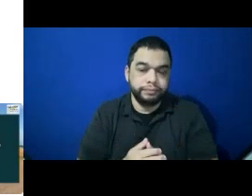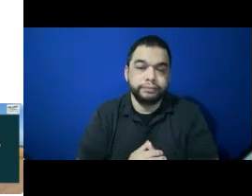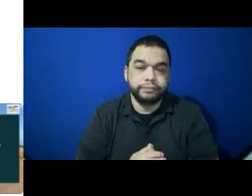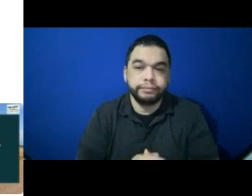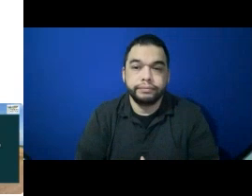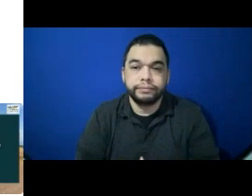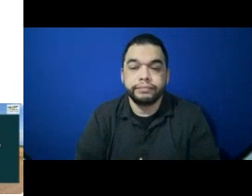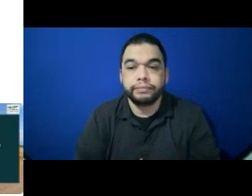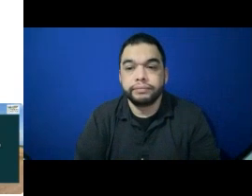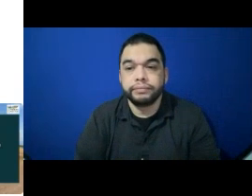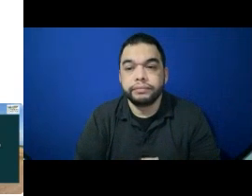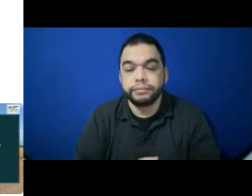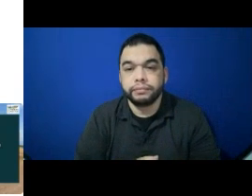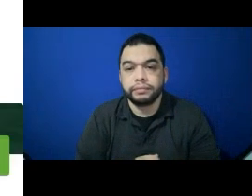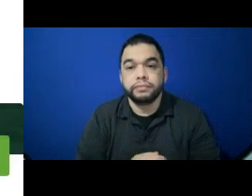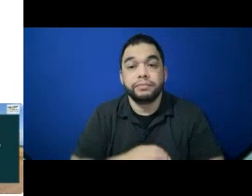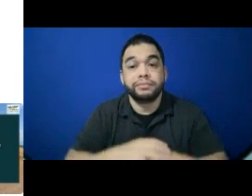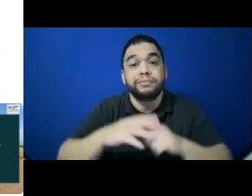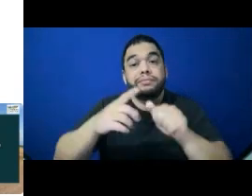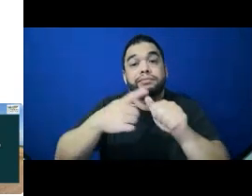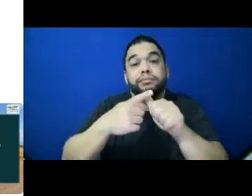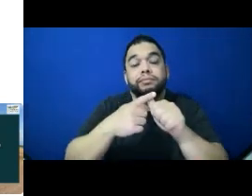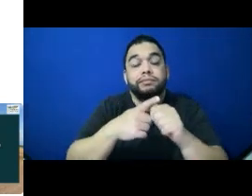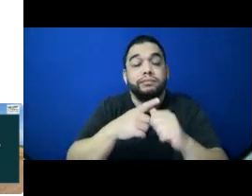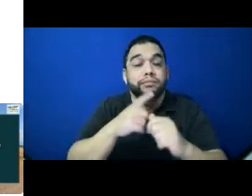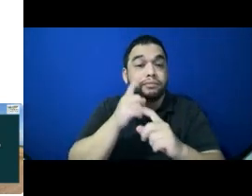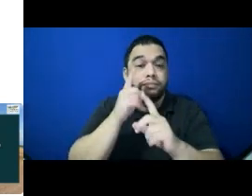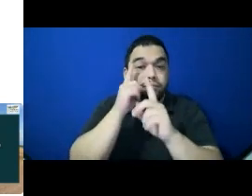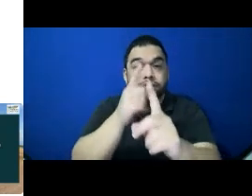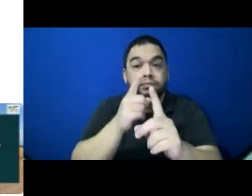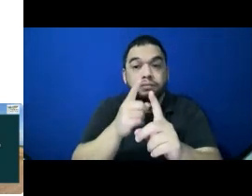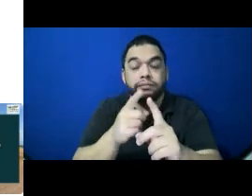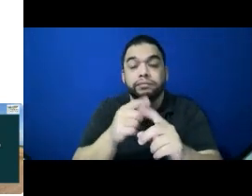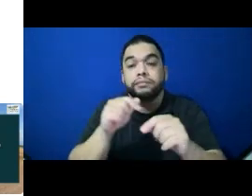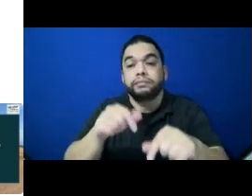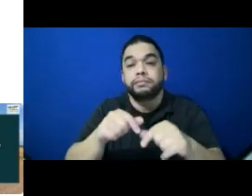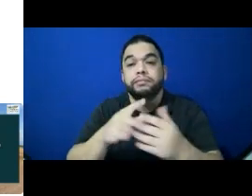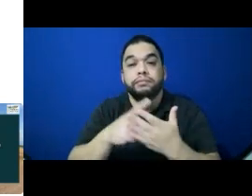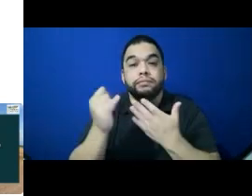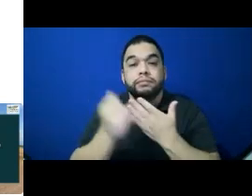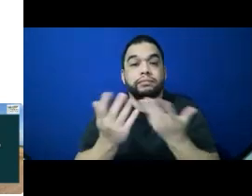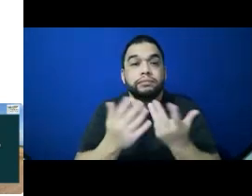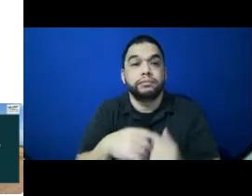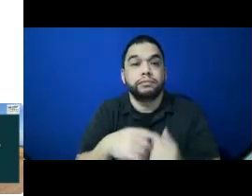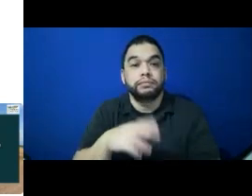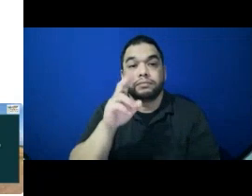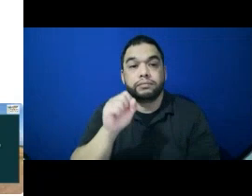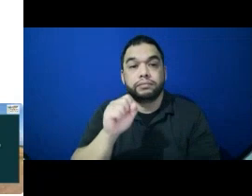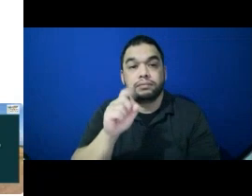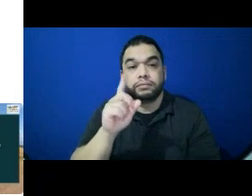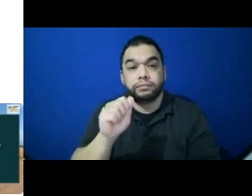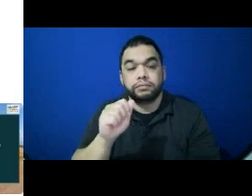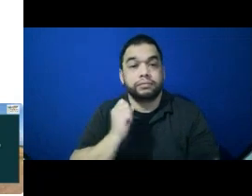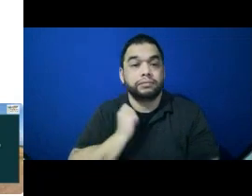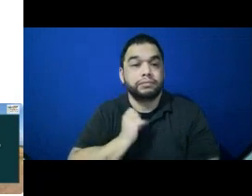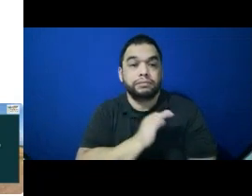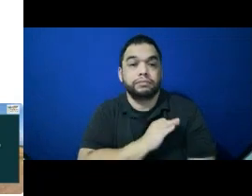initial intention or audience for the project were those USDA staff that the USDA regional